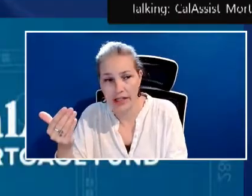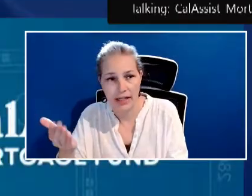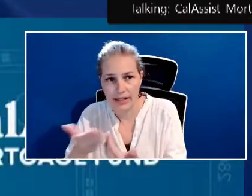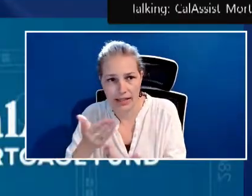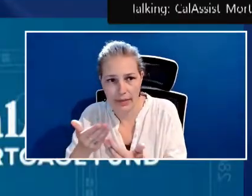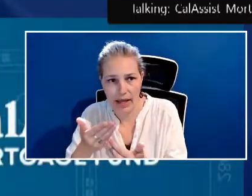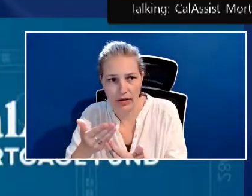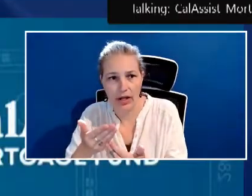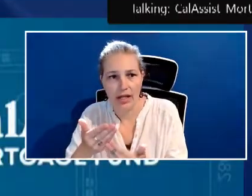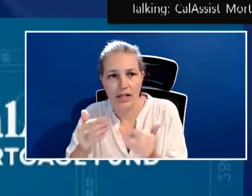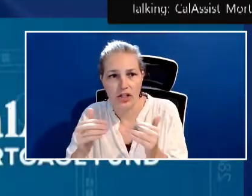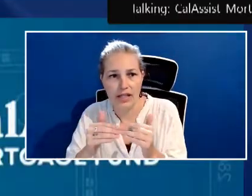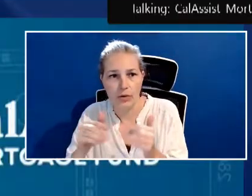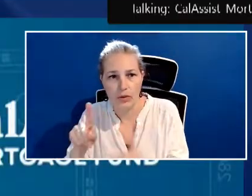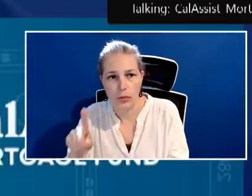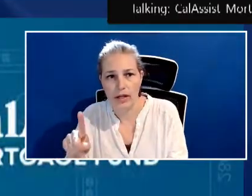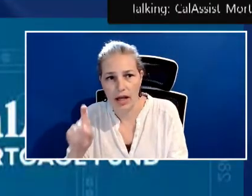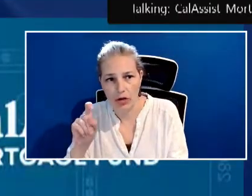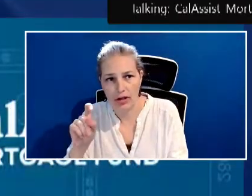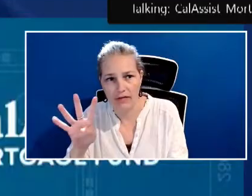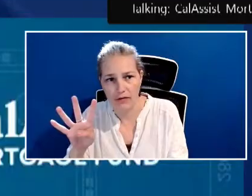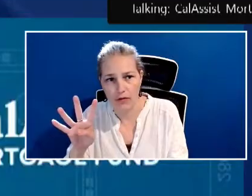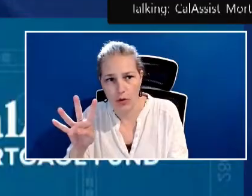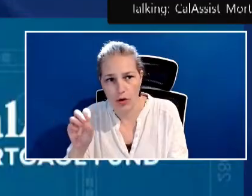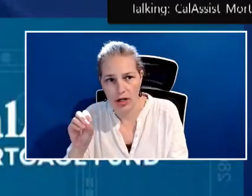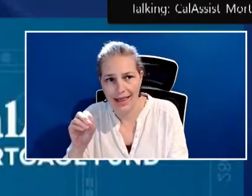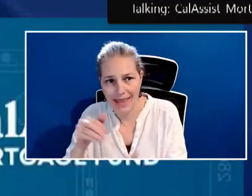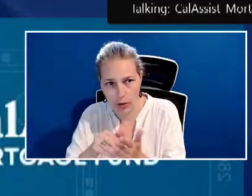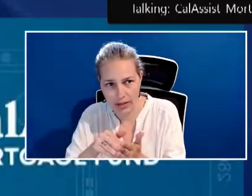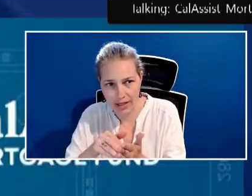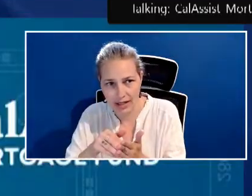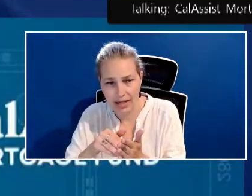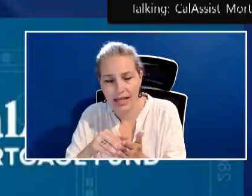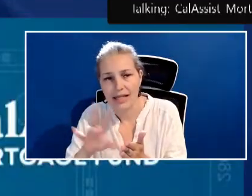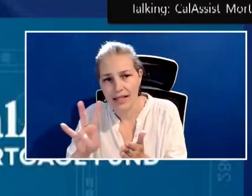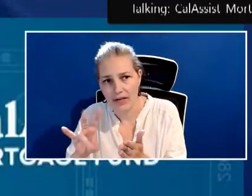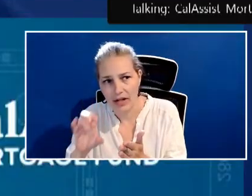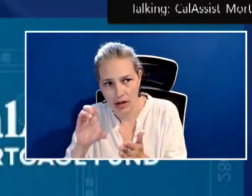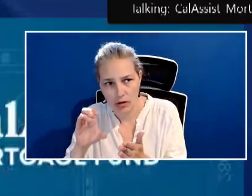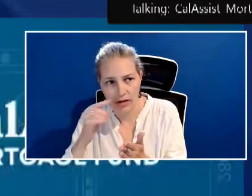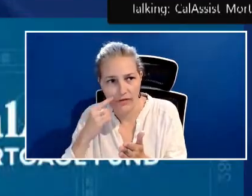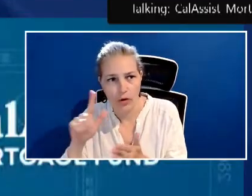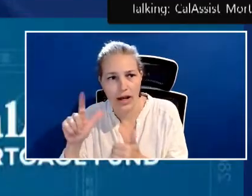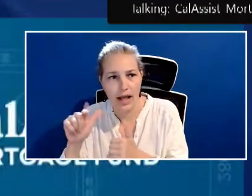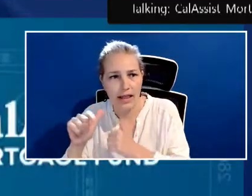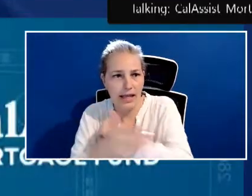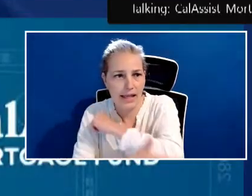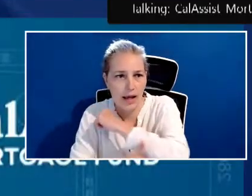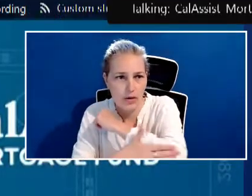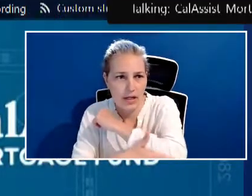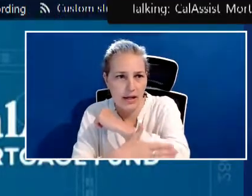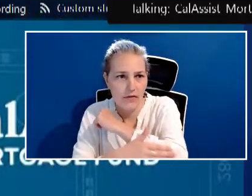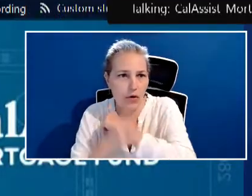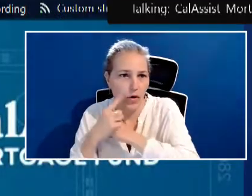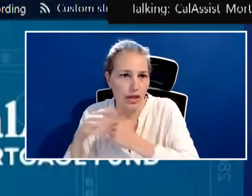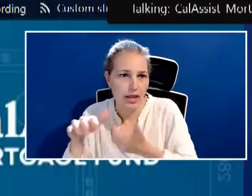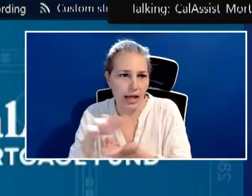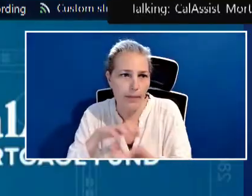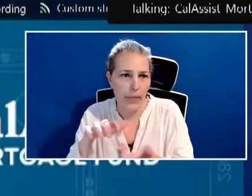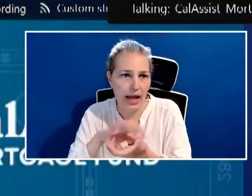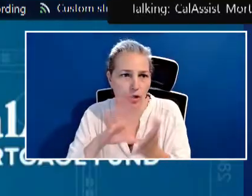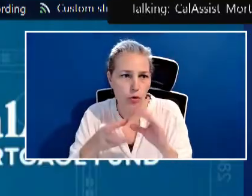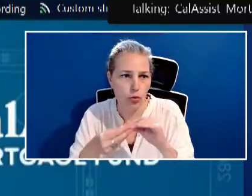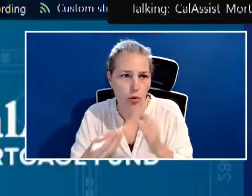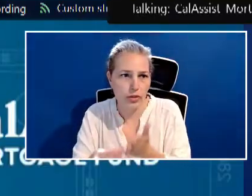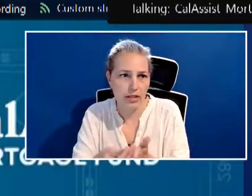$140,700 for LA County, and it's the combined gross income for the people listed on the deed only. So it's not all